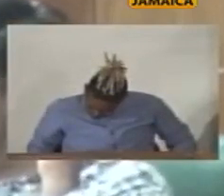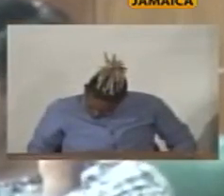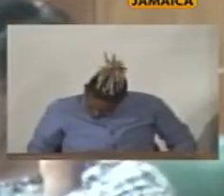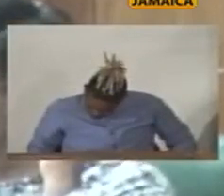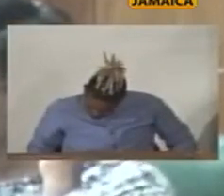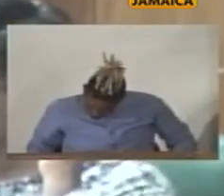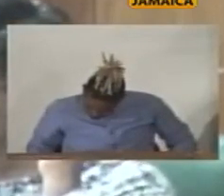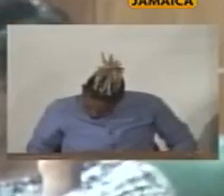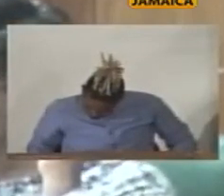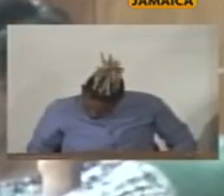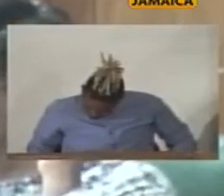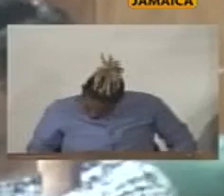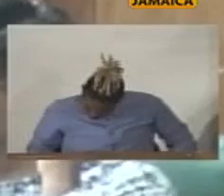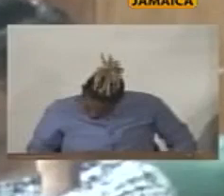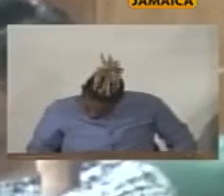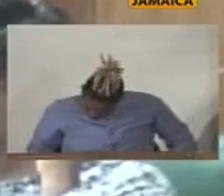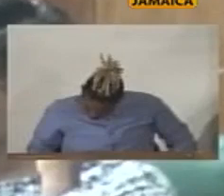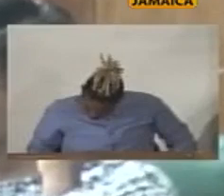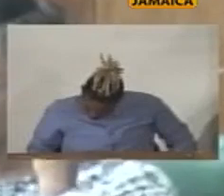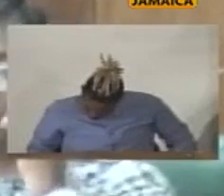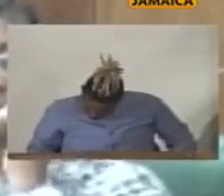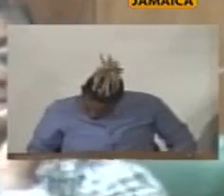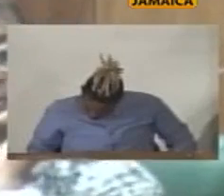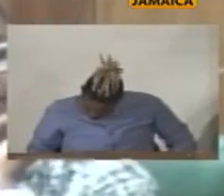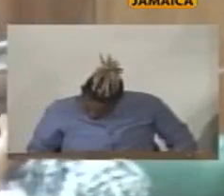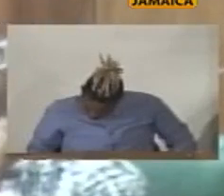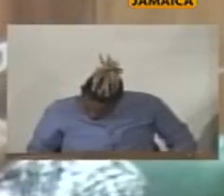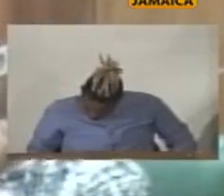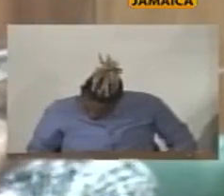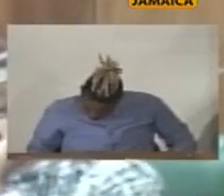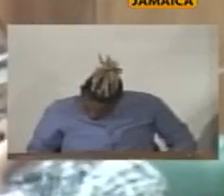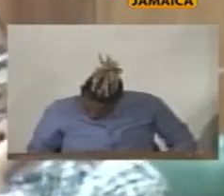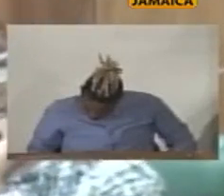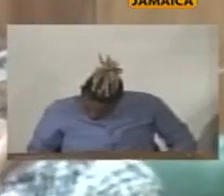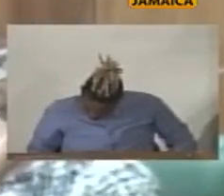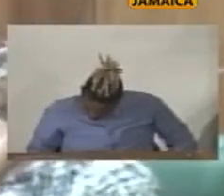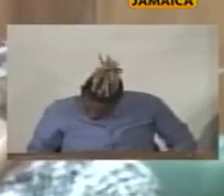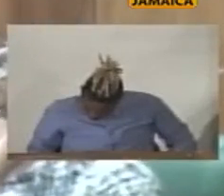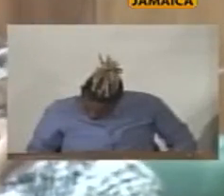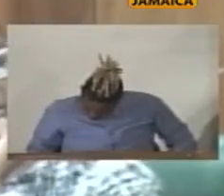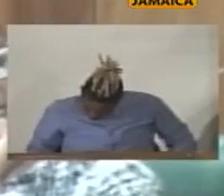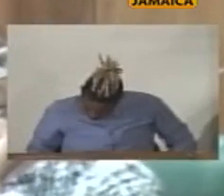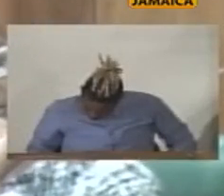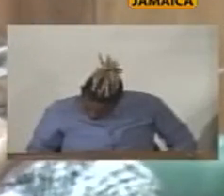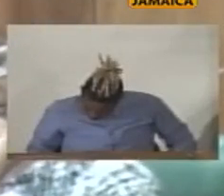review. We had 50 meetings for that period.